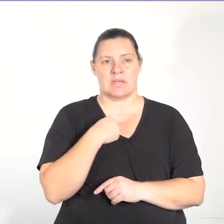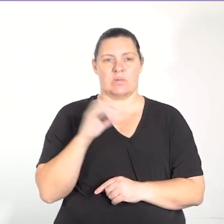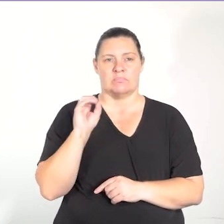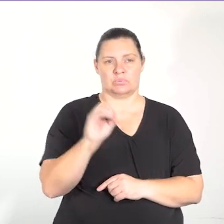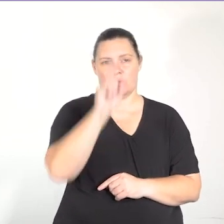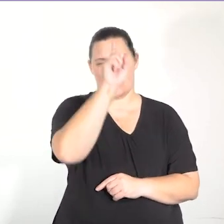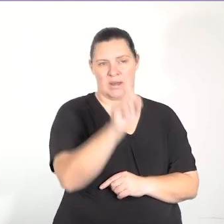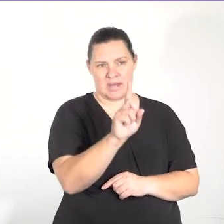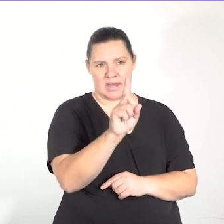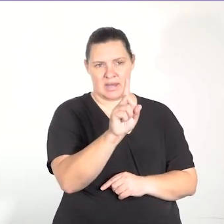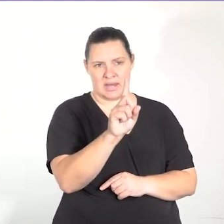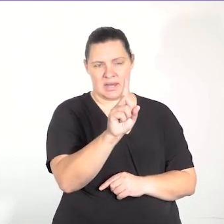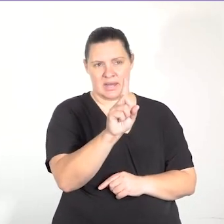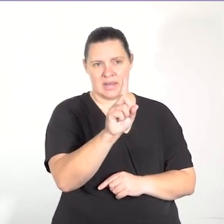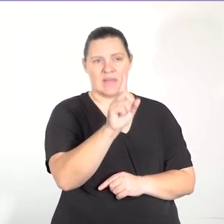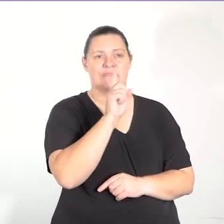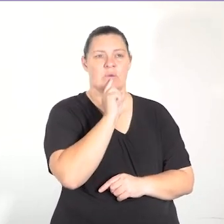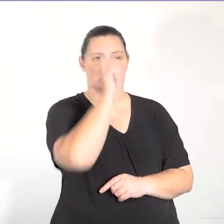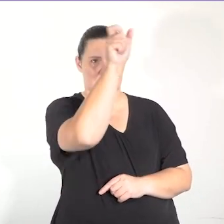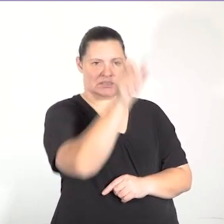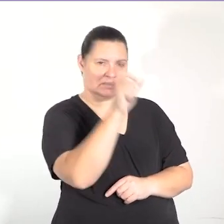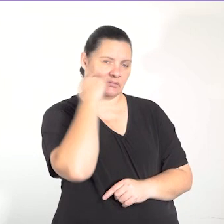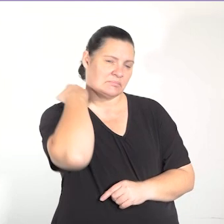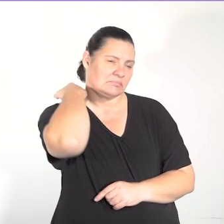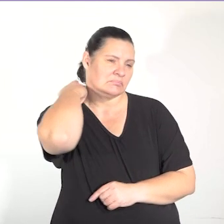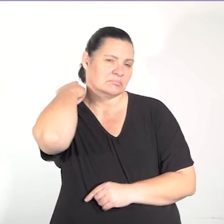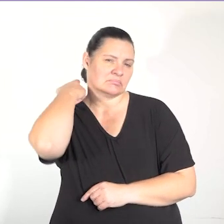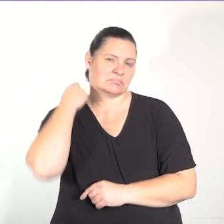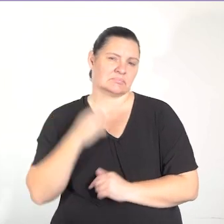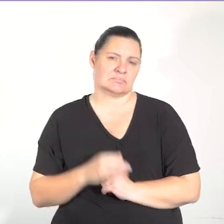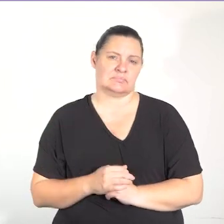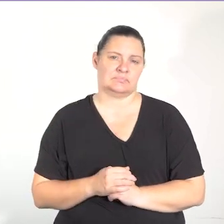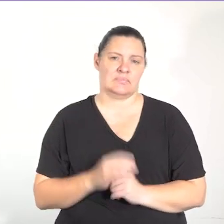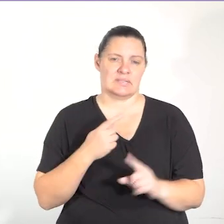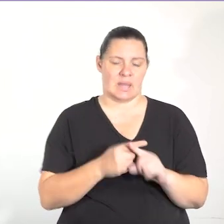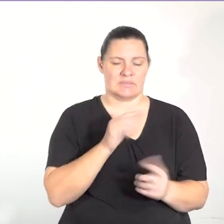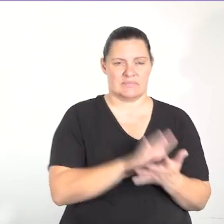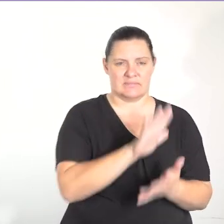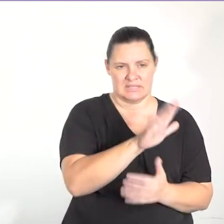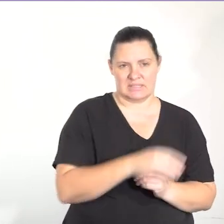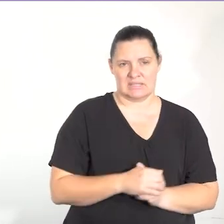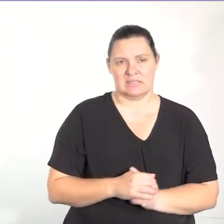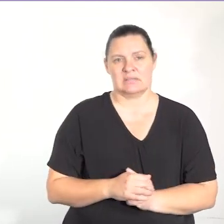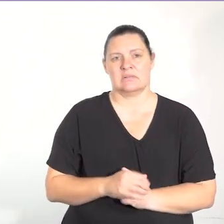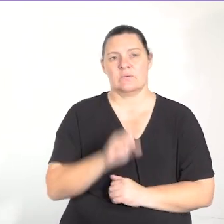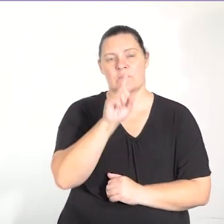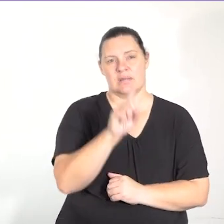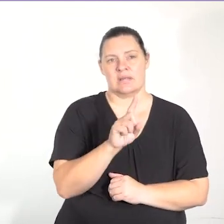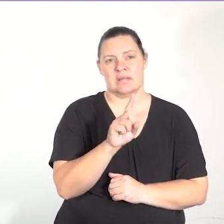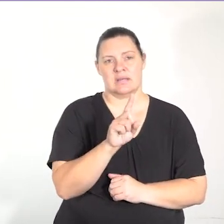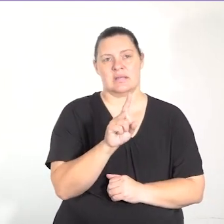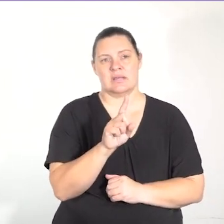I am going to place a 1 over the thousands column. So 1,000 multiplied by 15 gives